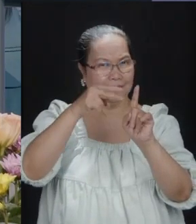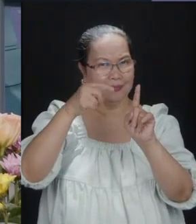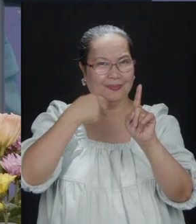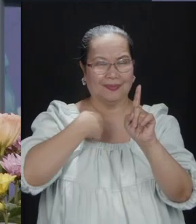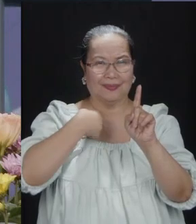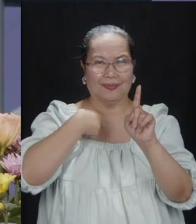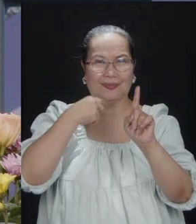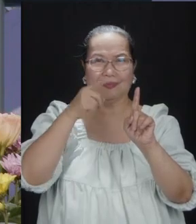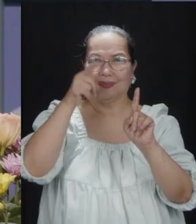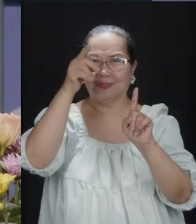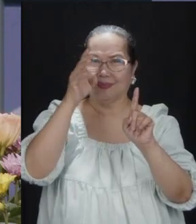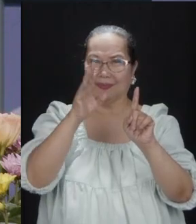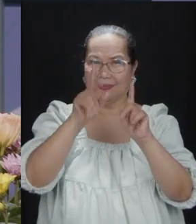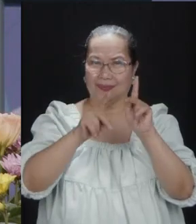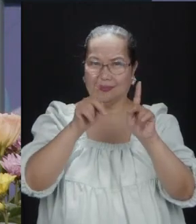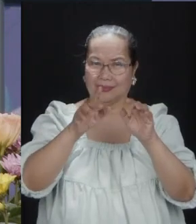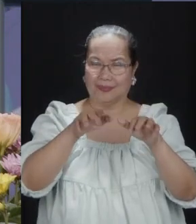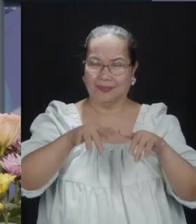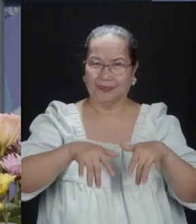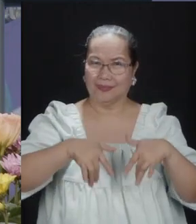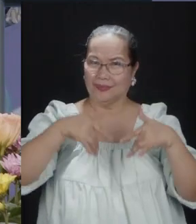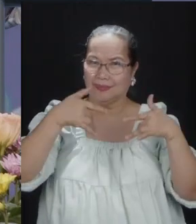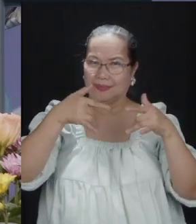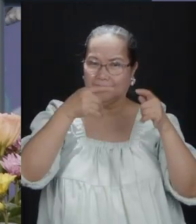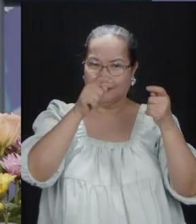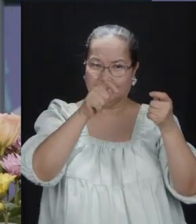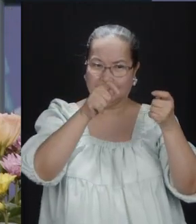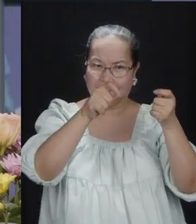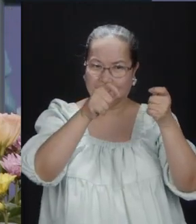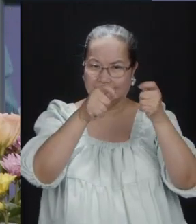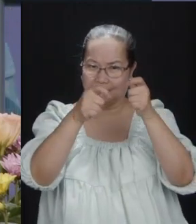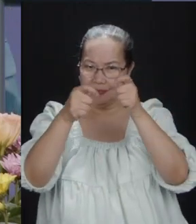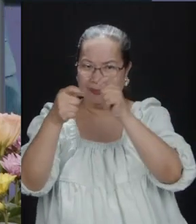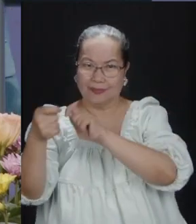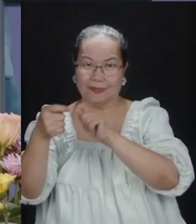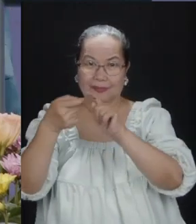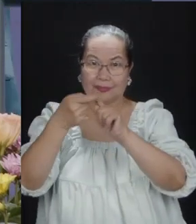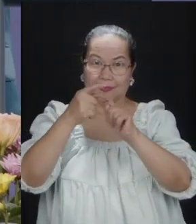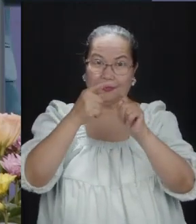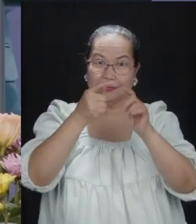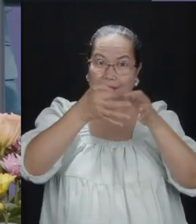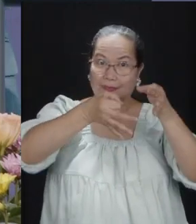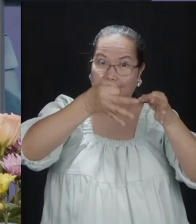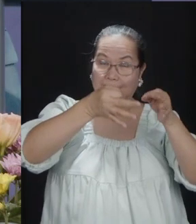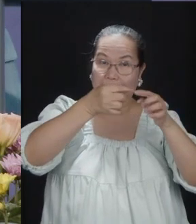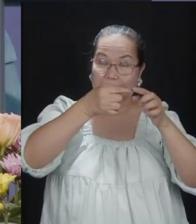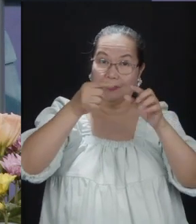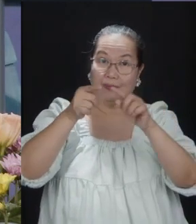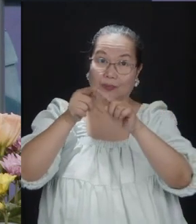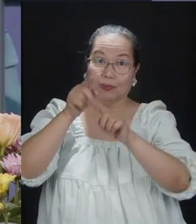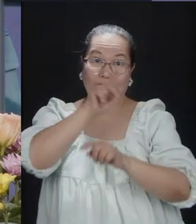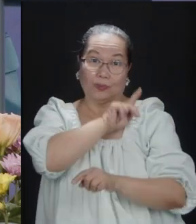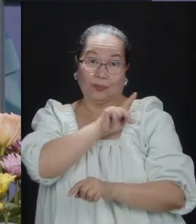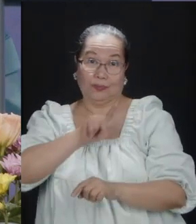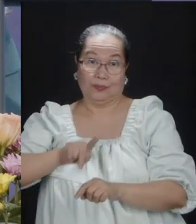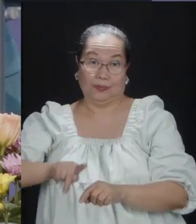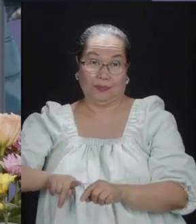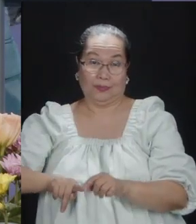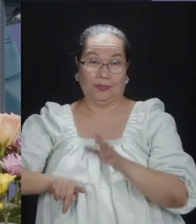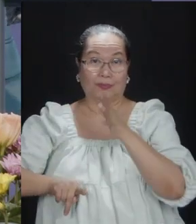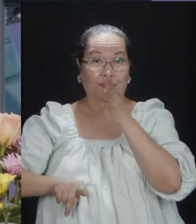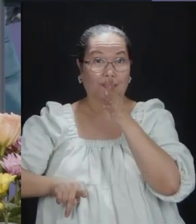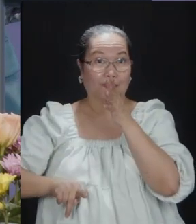She lived during the transition from the time of the judges to the monarchy, and she was the mother